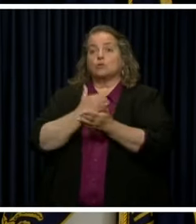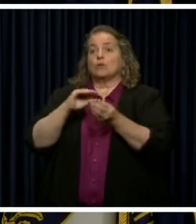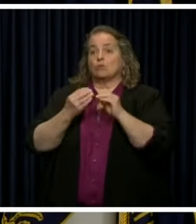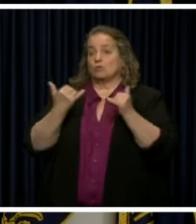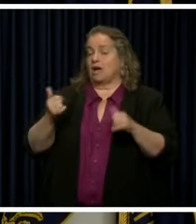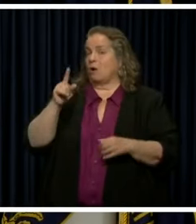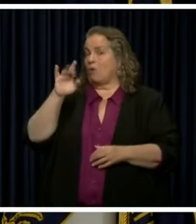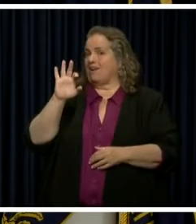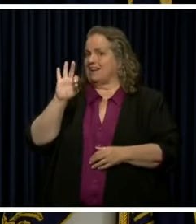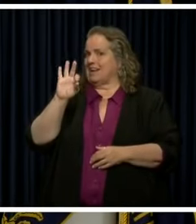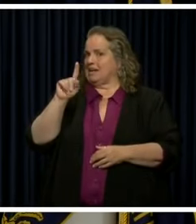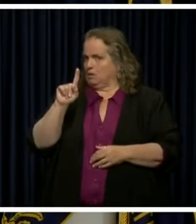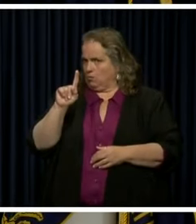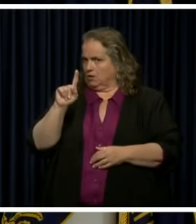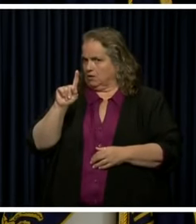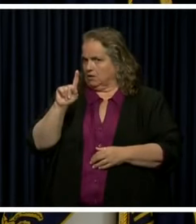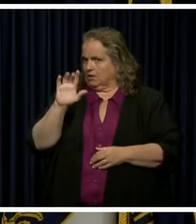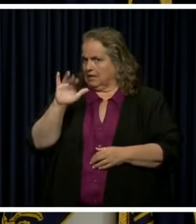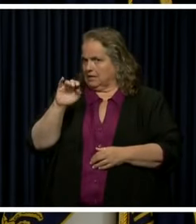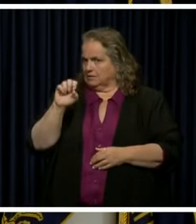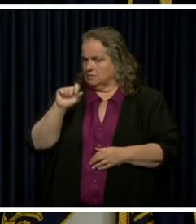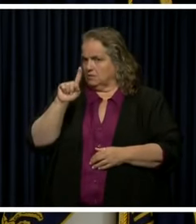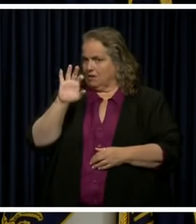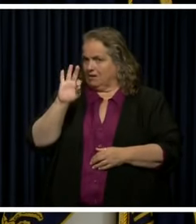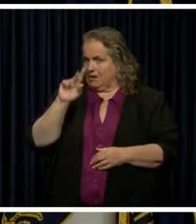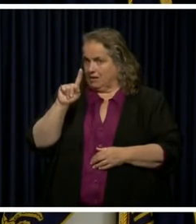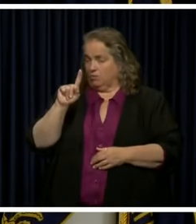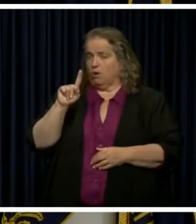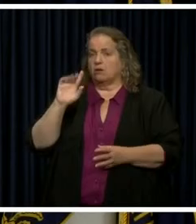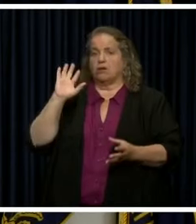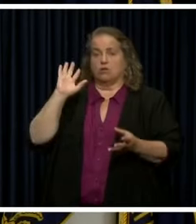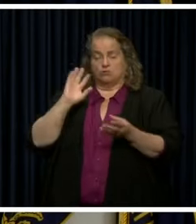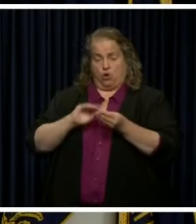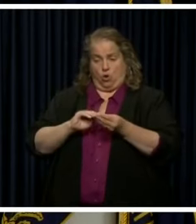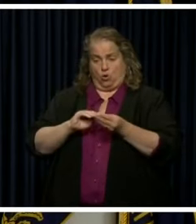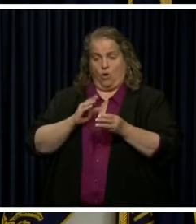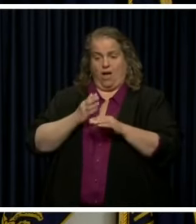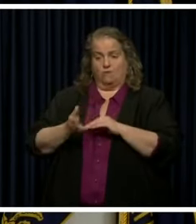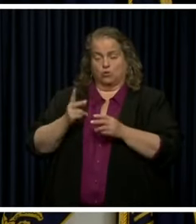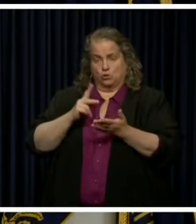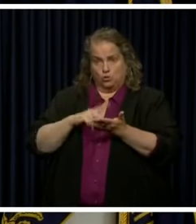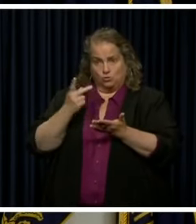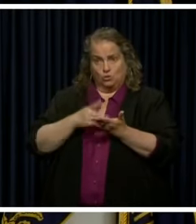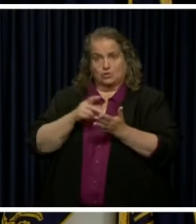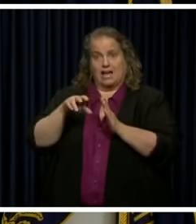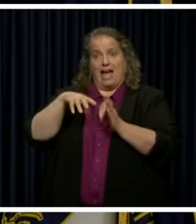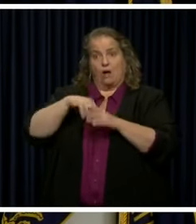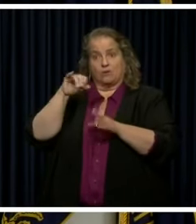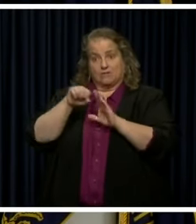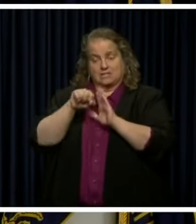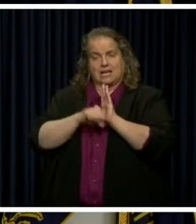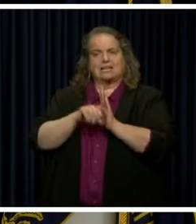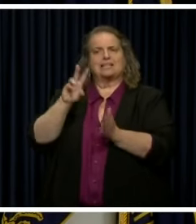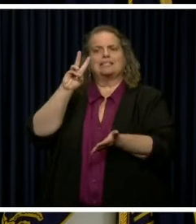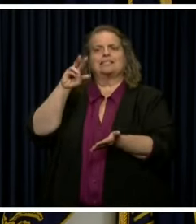191, which leads us to a total after duplicates and out-of-state folks removed of